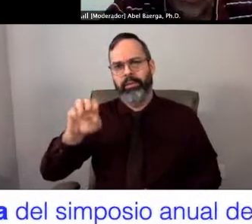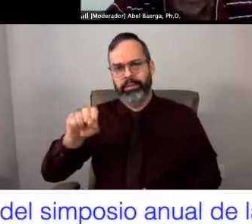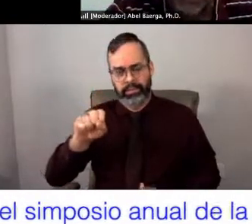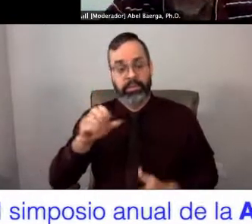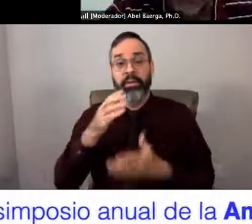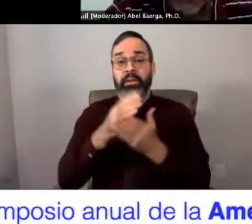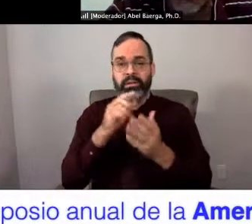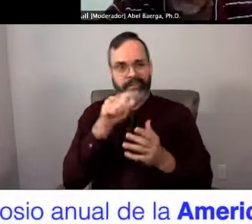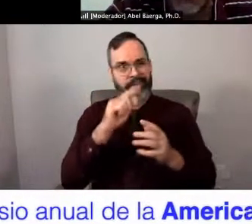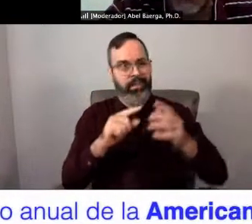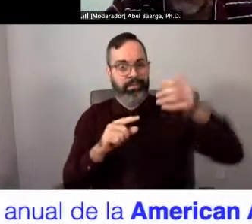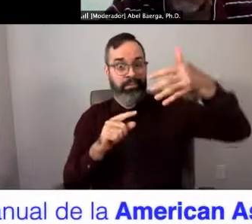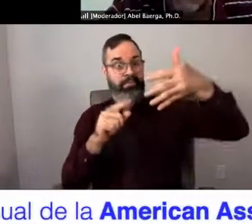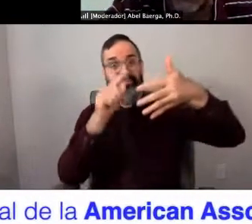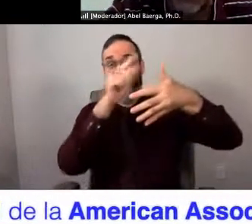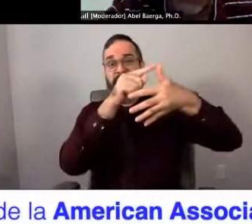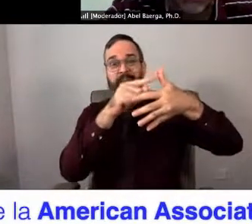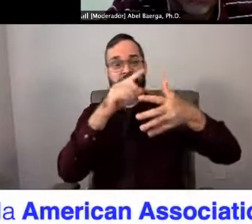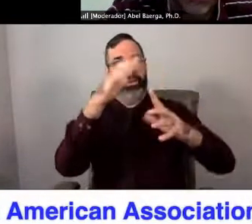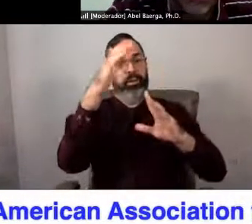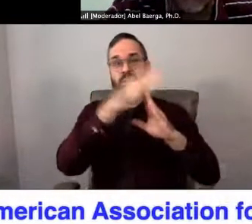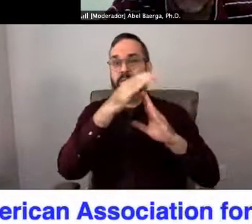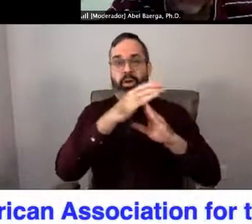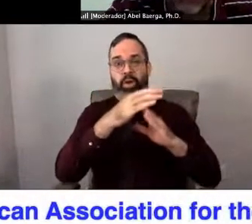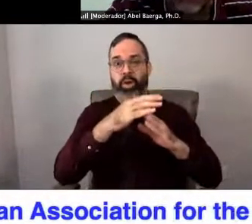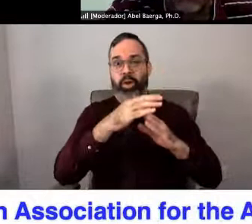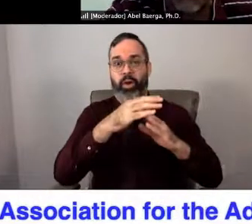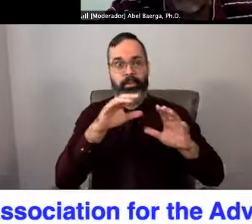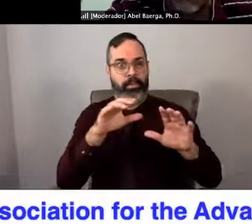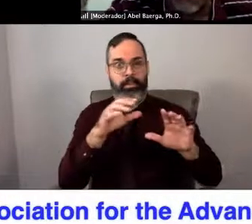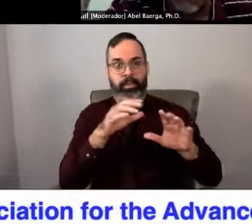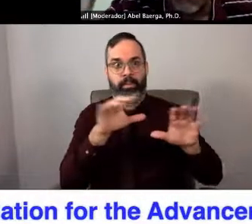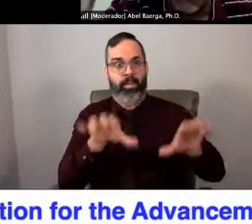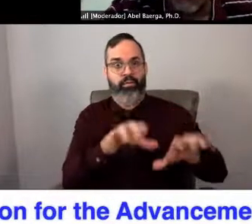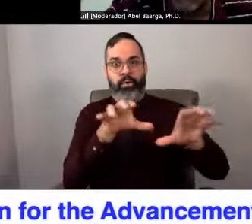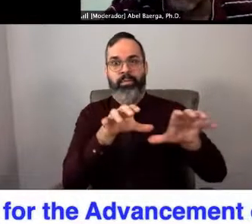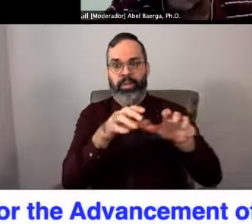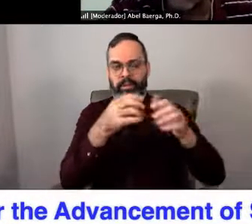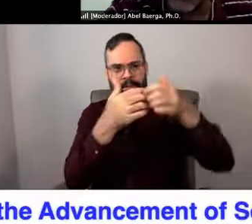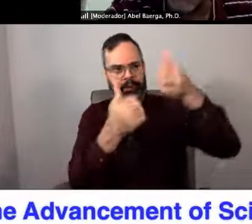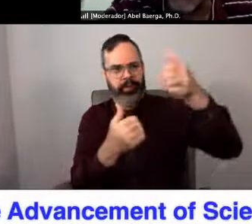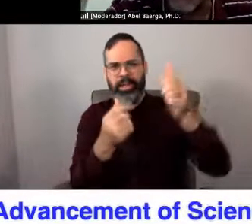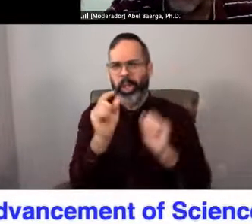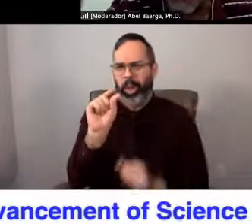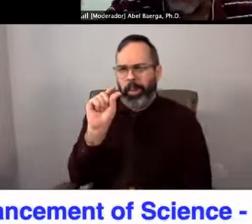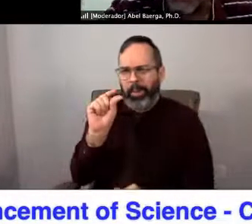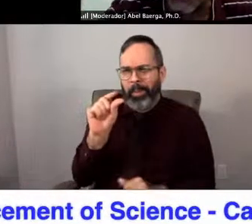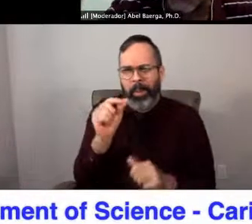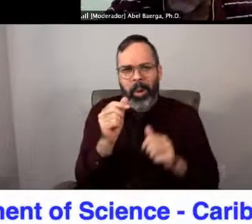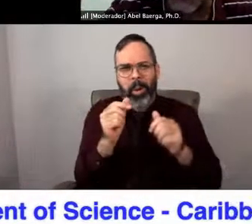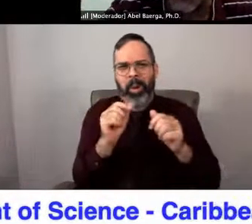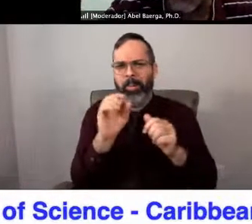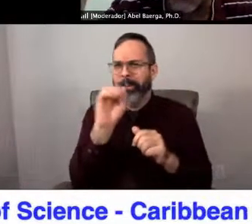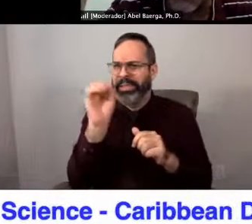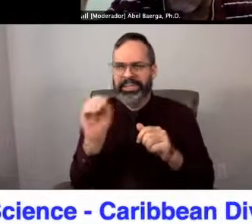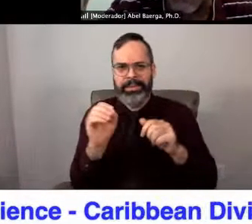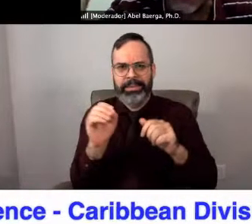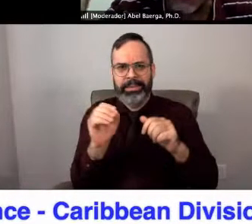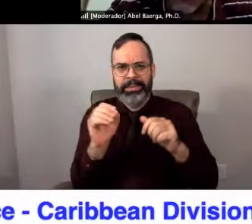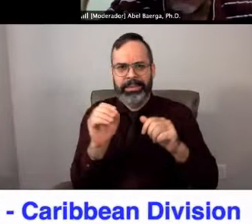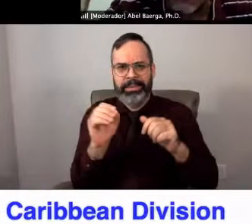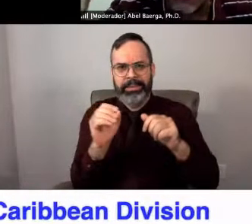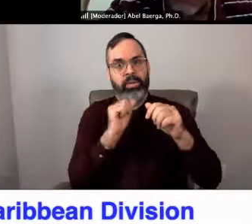top performers, were only separated by very small margin of percentage. And the question is